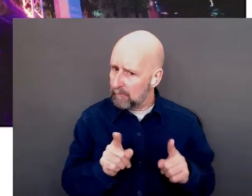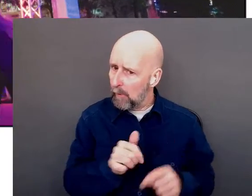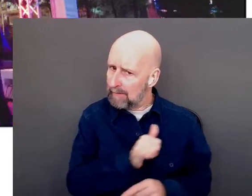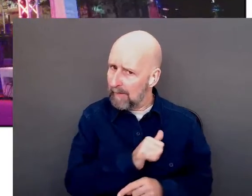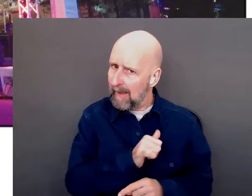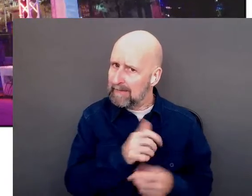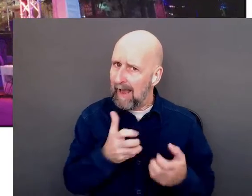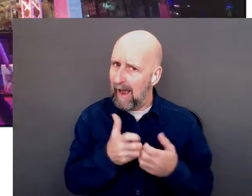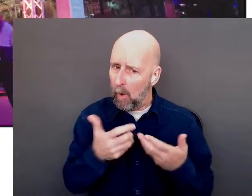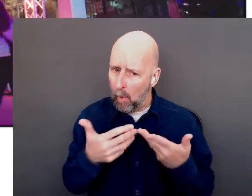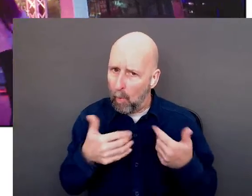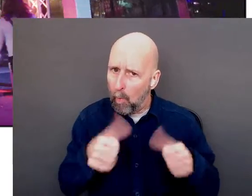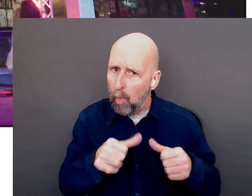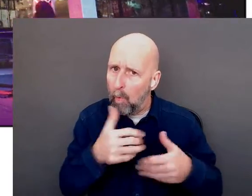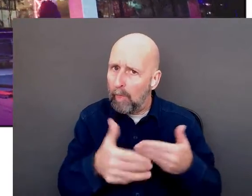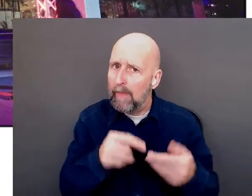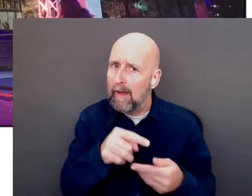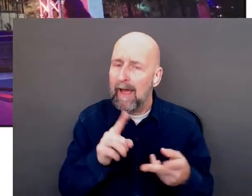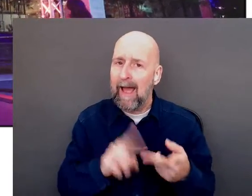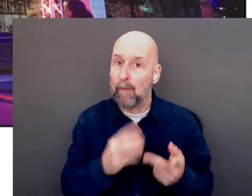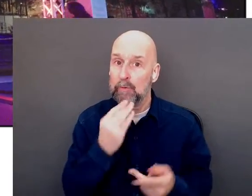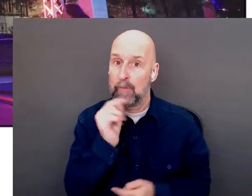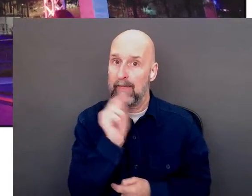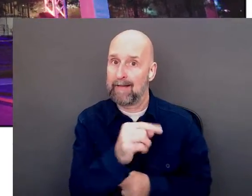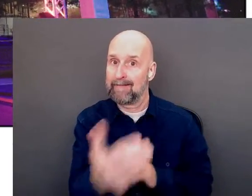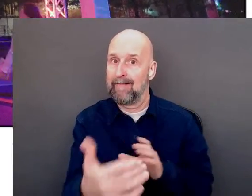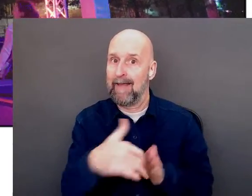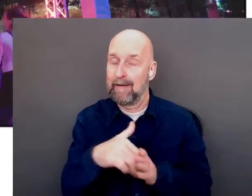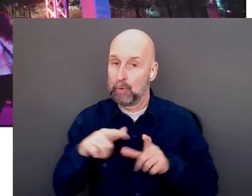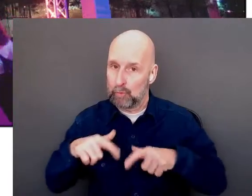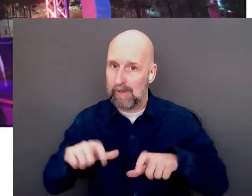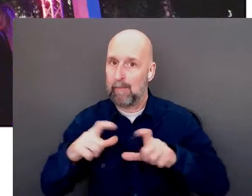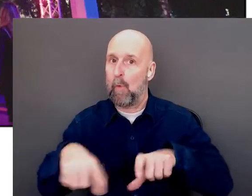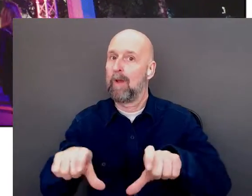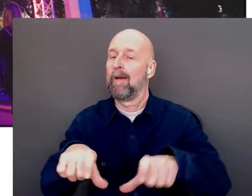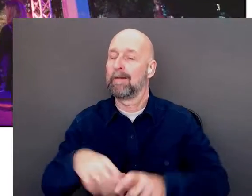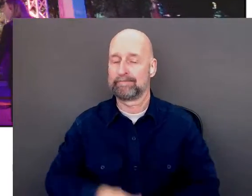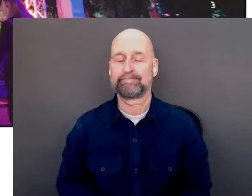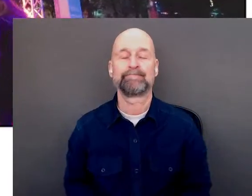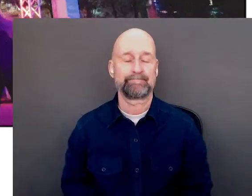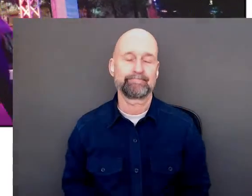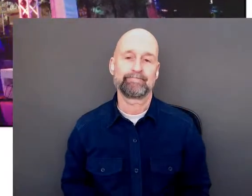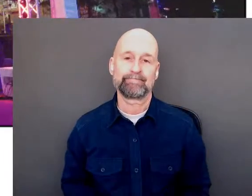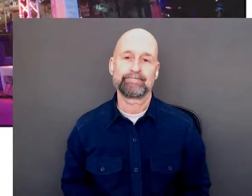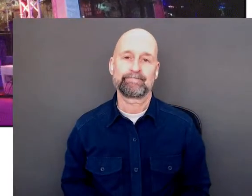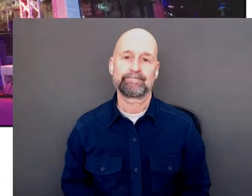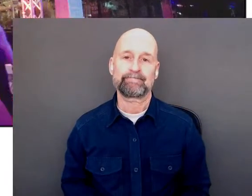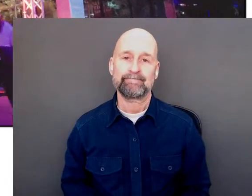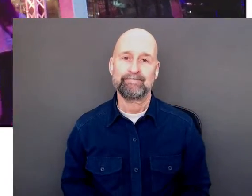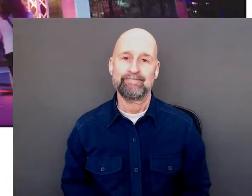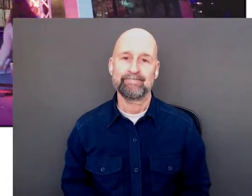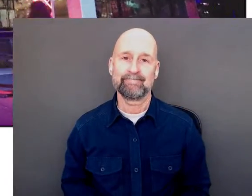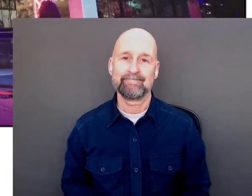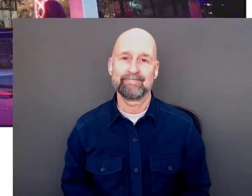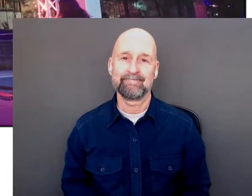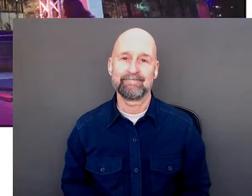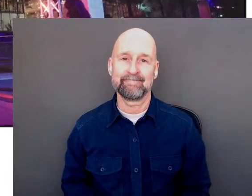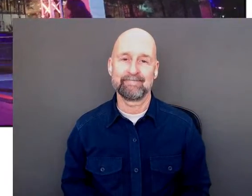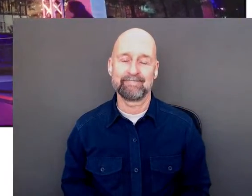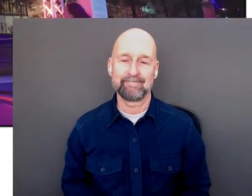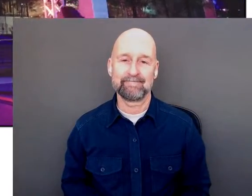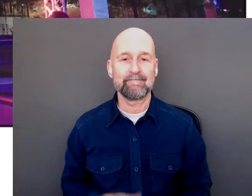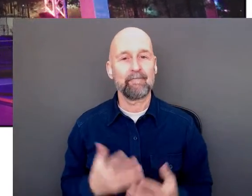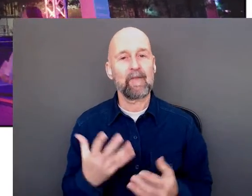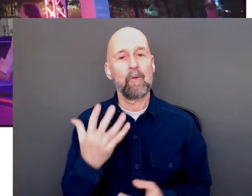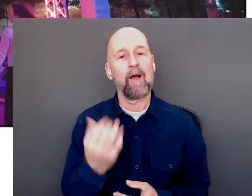or how do we use that in order to keep going, So yeah. So we have a couple of